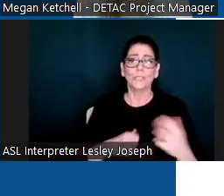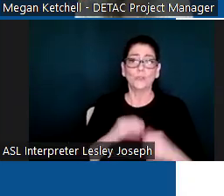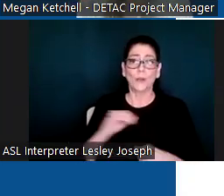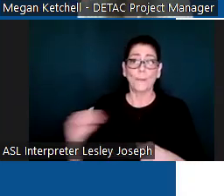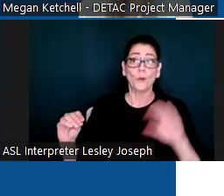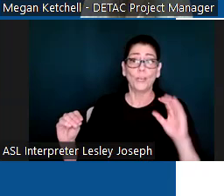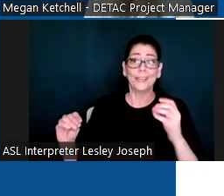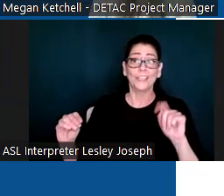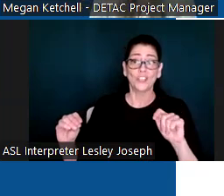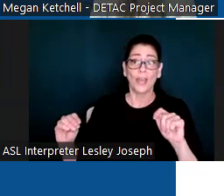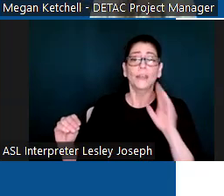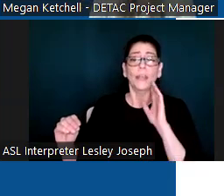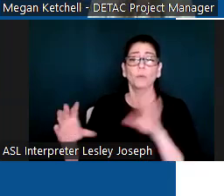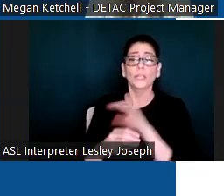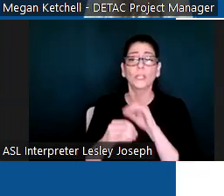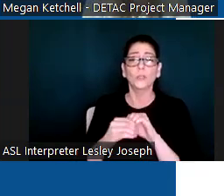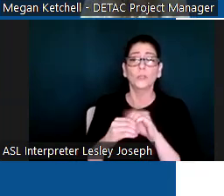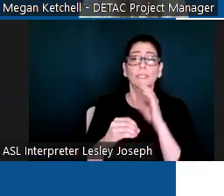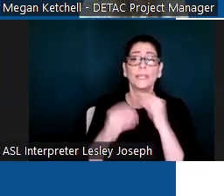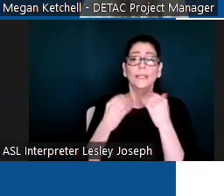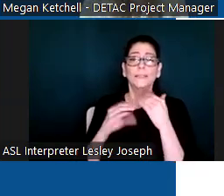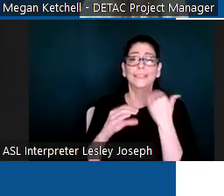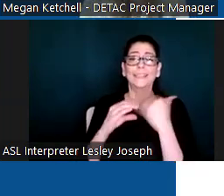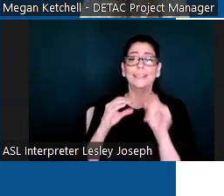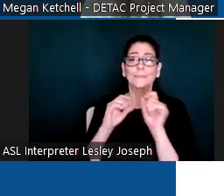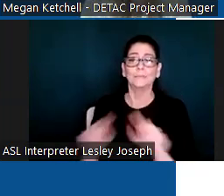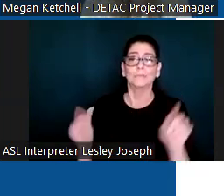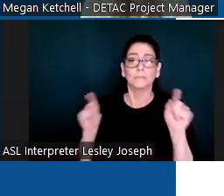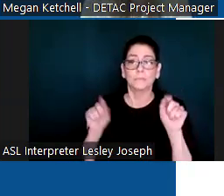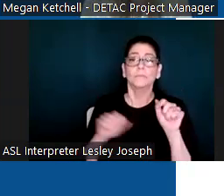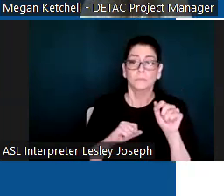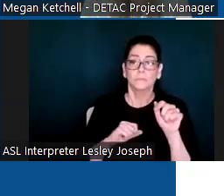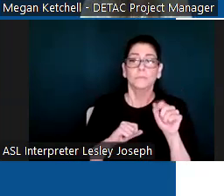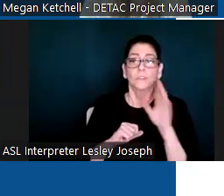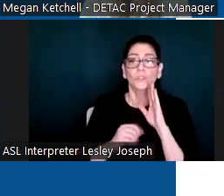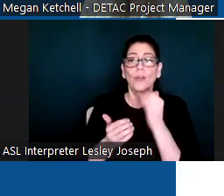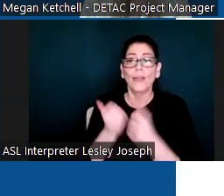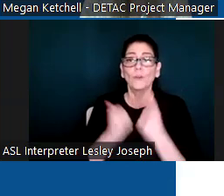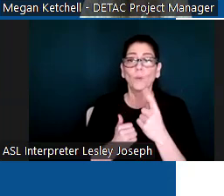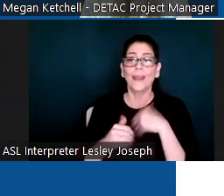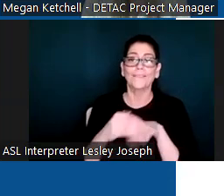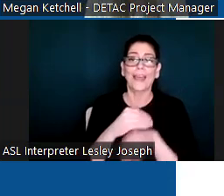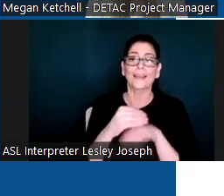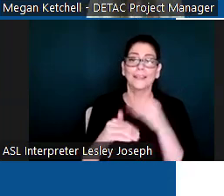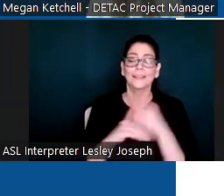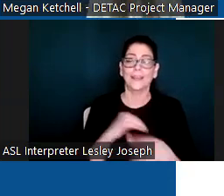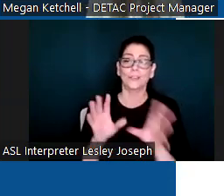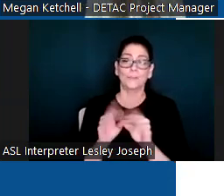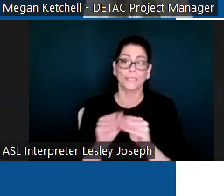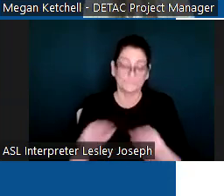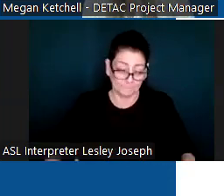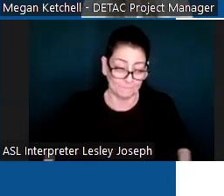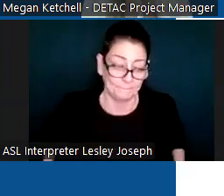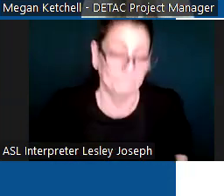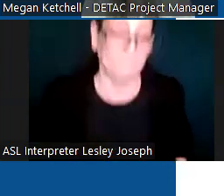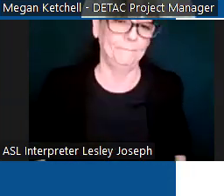and we'll include it in a follow-up email as well so that everyone can access it following the event.